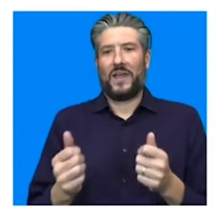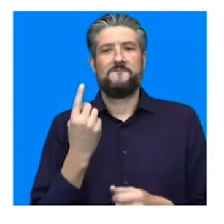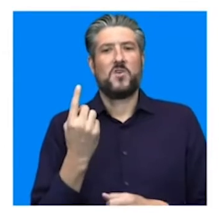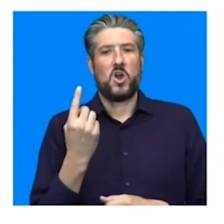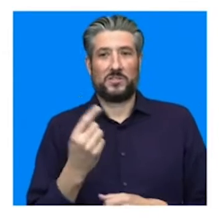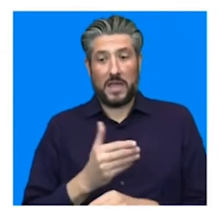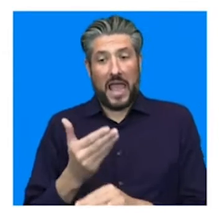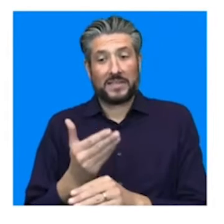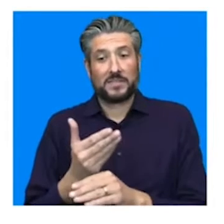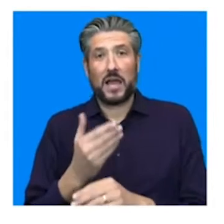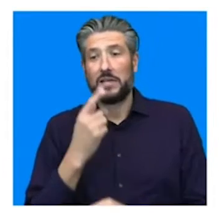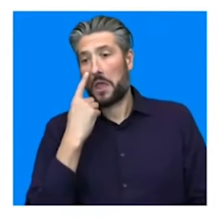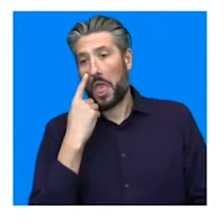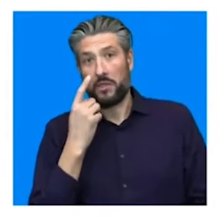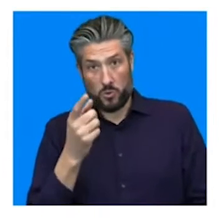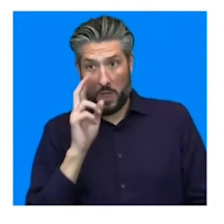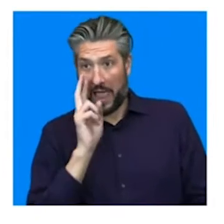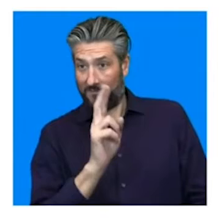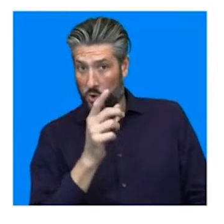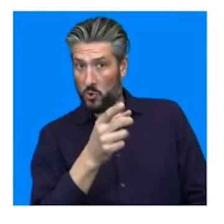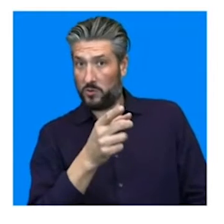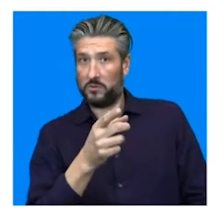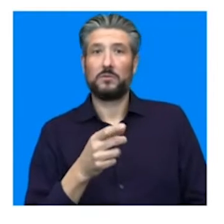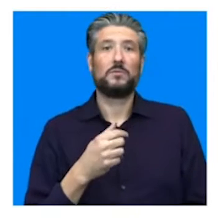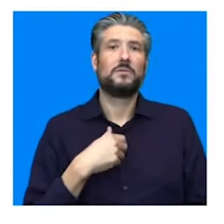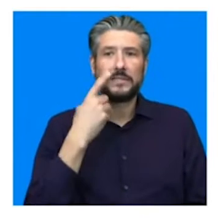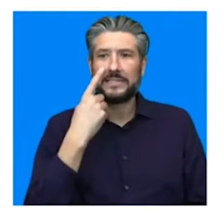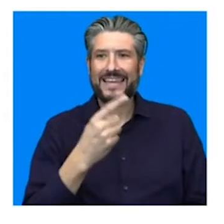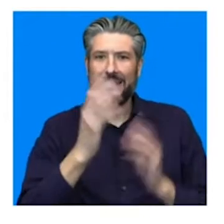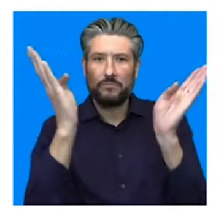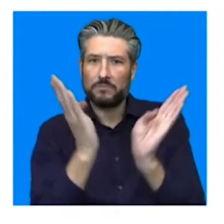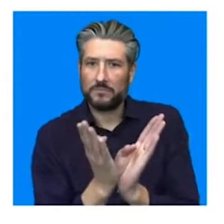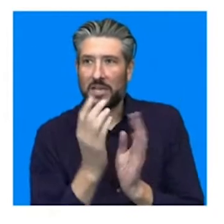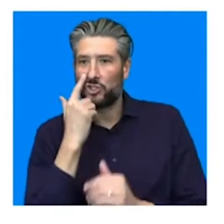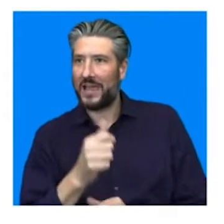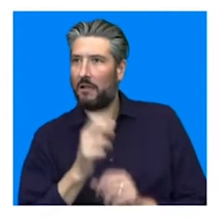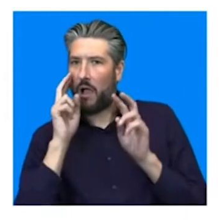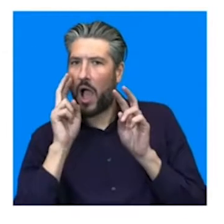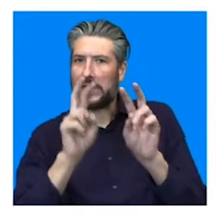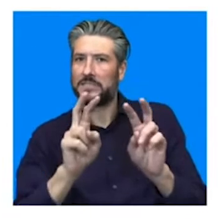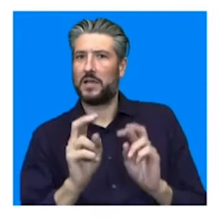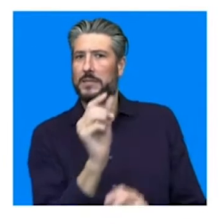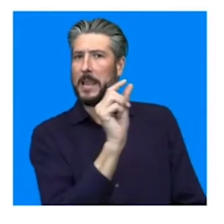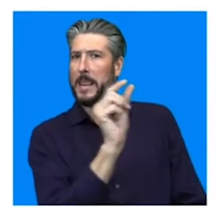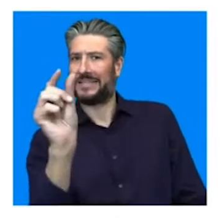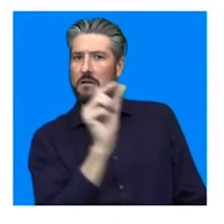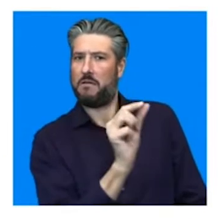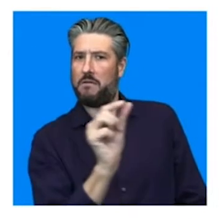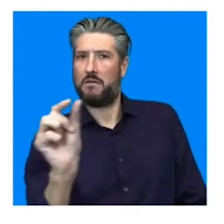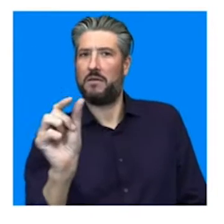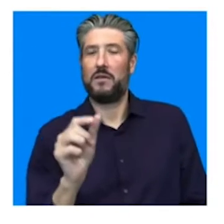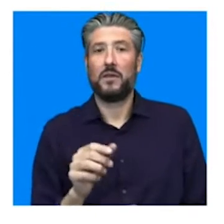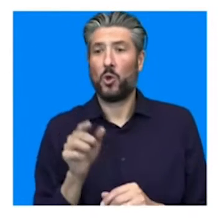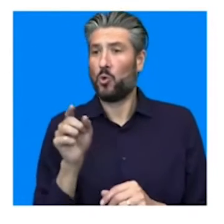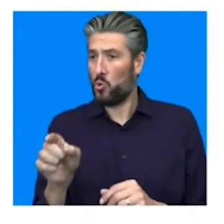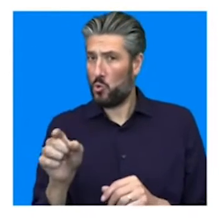exercise, I want you to look at this vision test chart, please. And it's just a really quick exercise to see what happens, and just identify the smallest